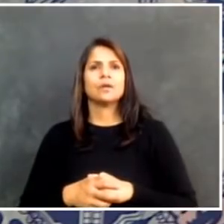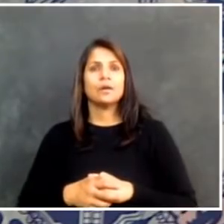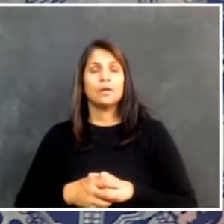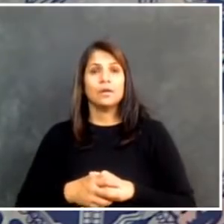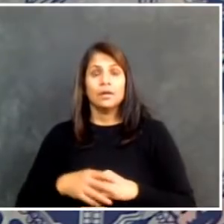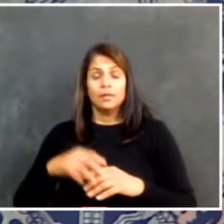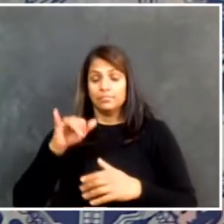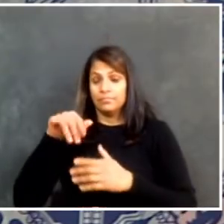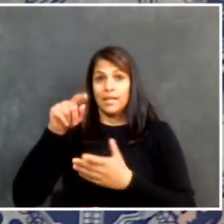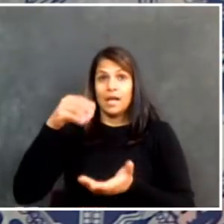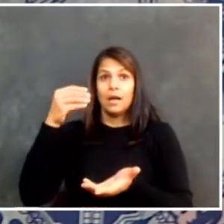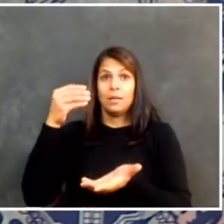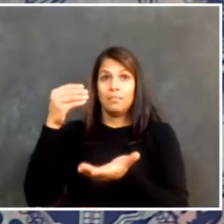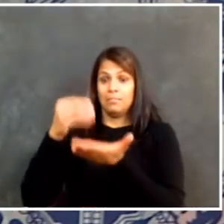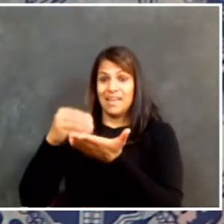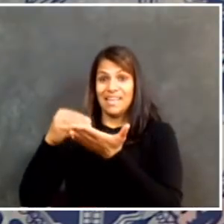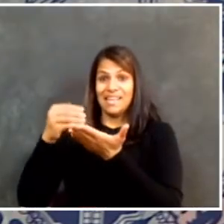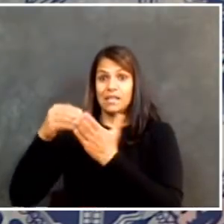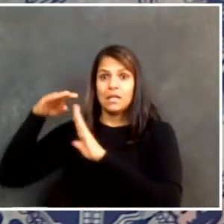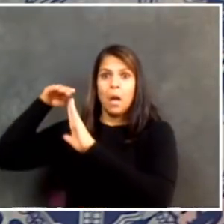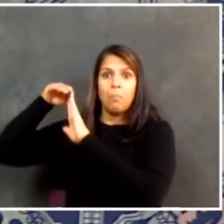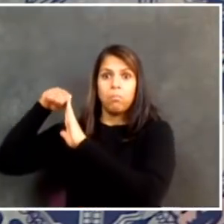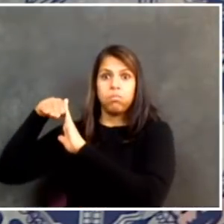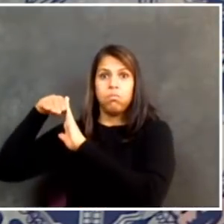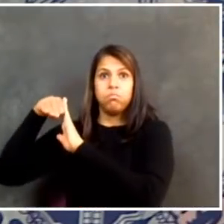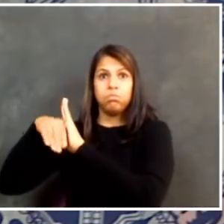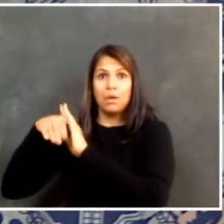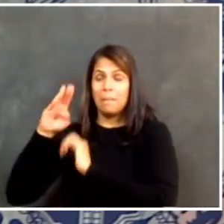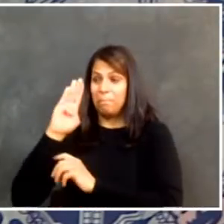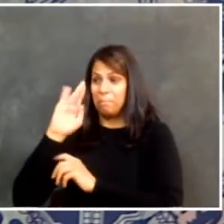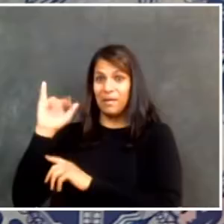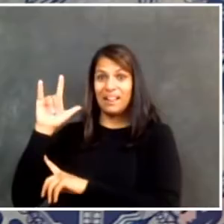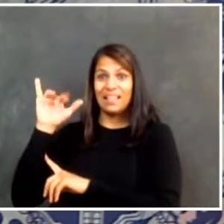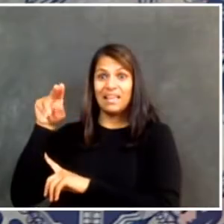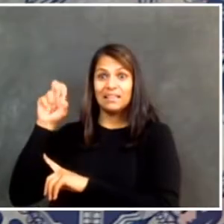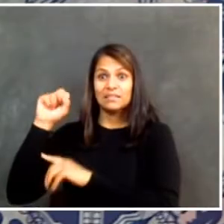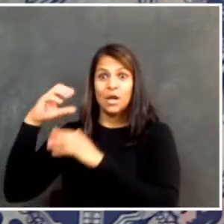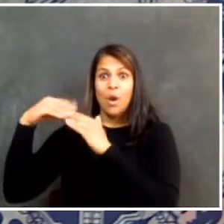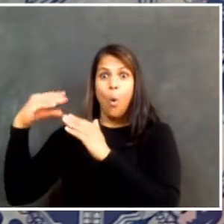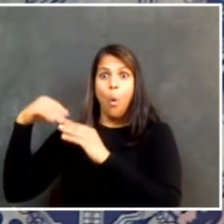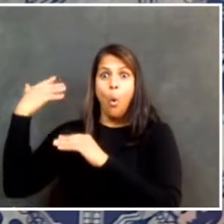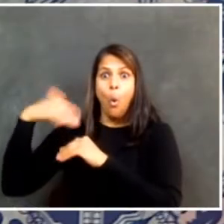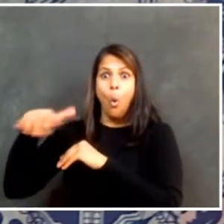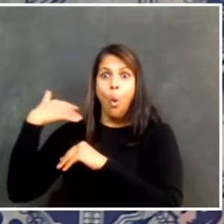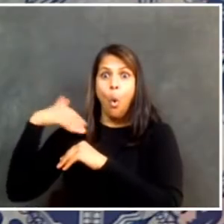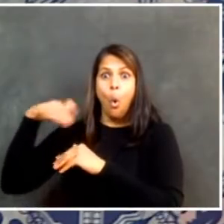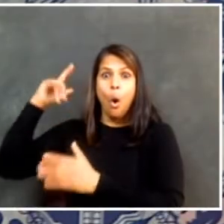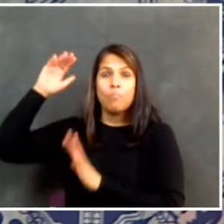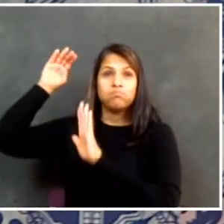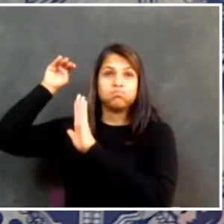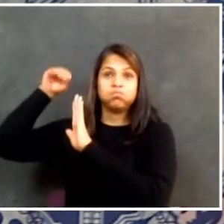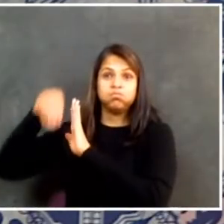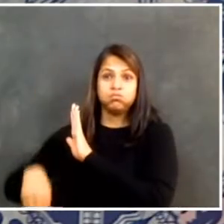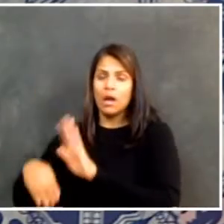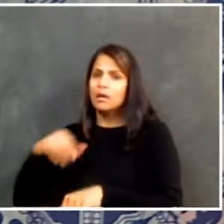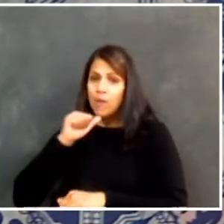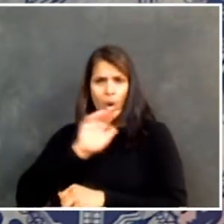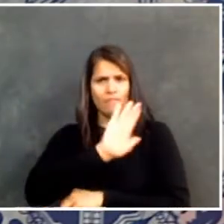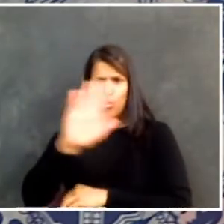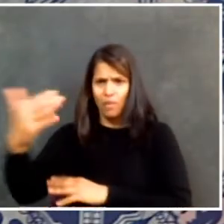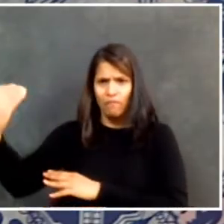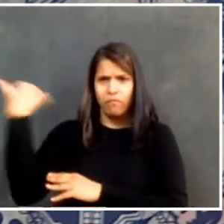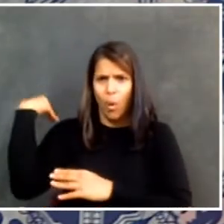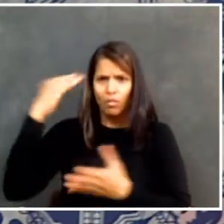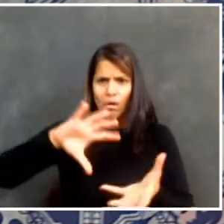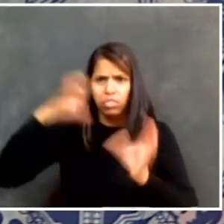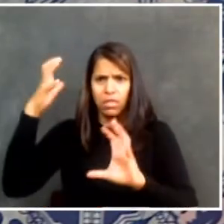New Yorkers. And New Yorkers deserve the support of our federal government in the time of crisis.